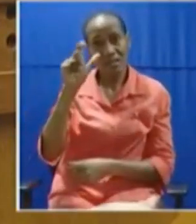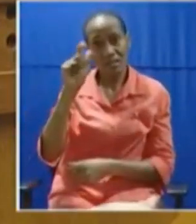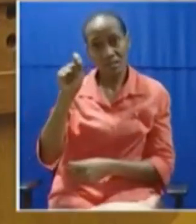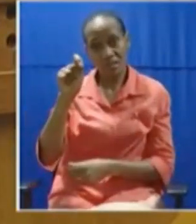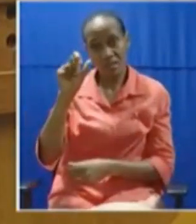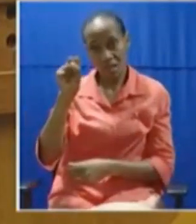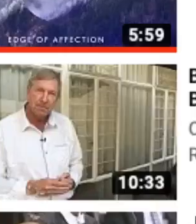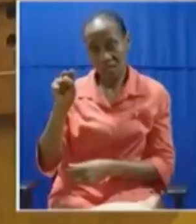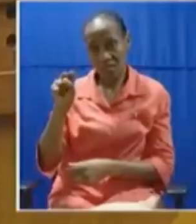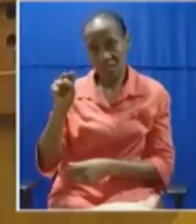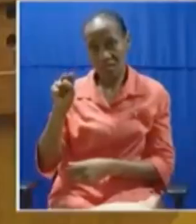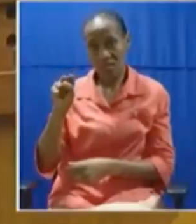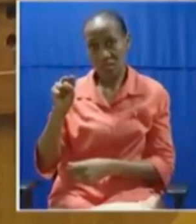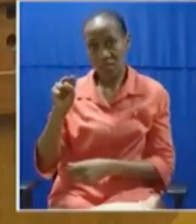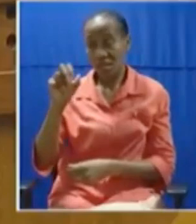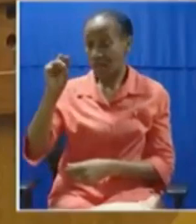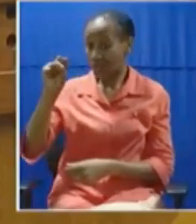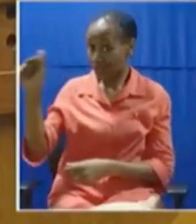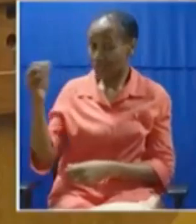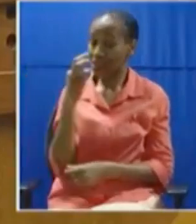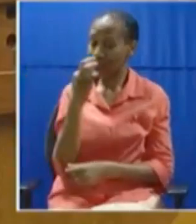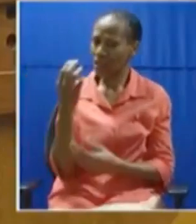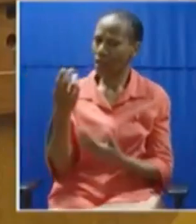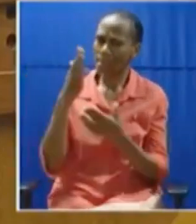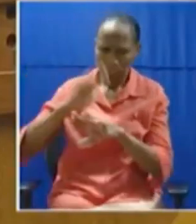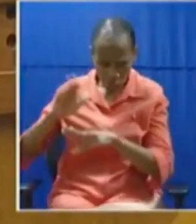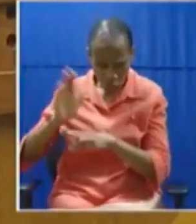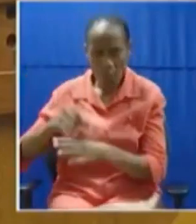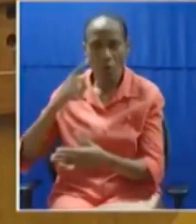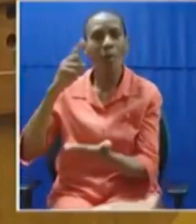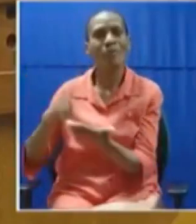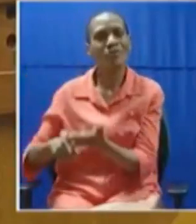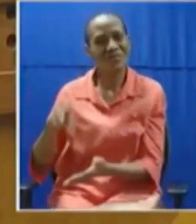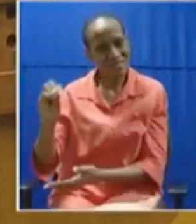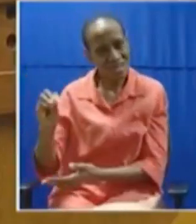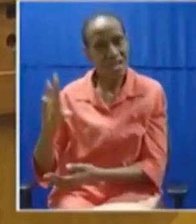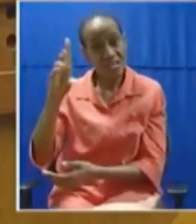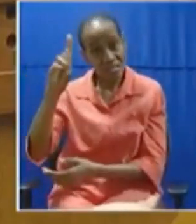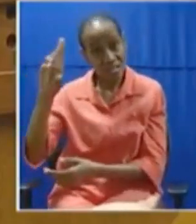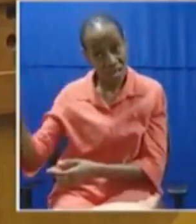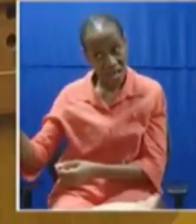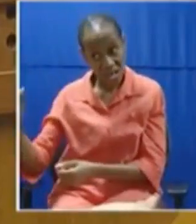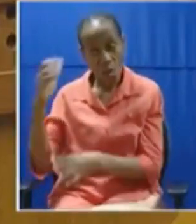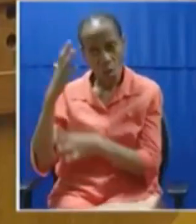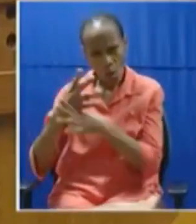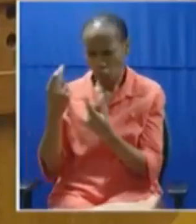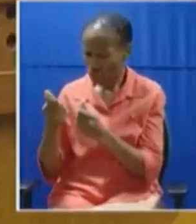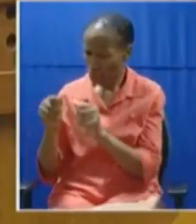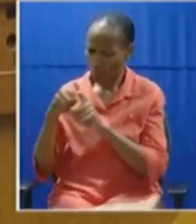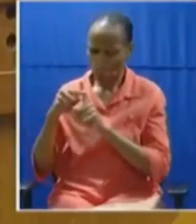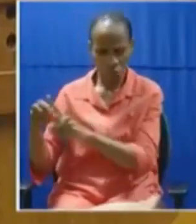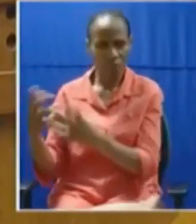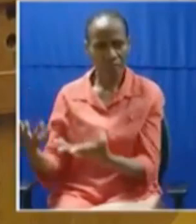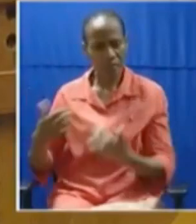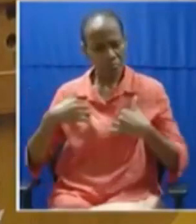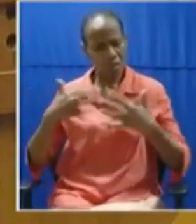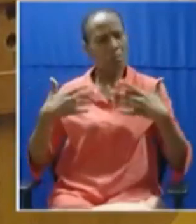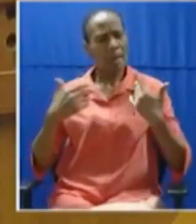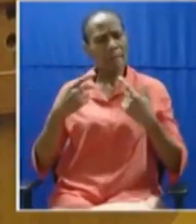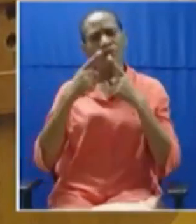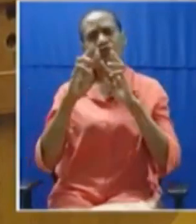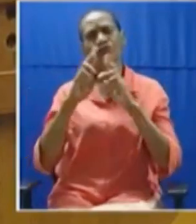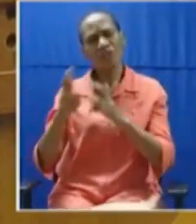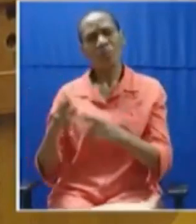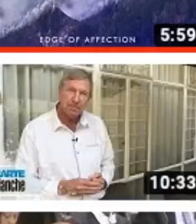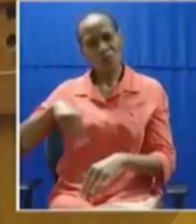Survey, and there you will find more evidence of the DA getting things done. I'm happy to report that we are already delivering